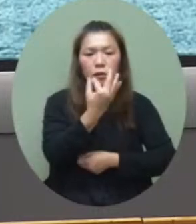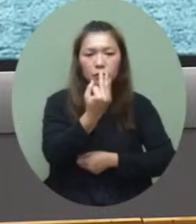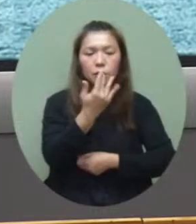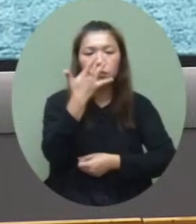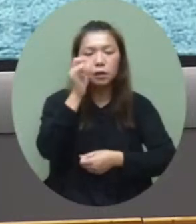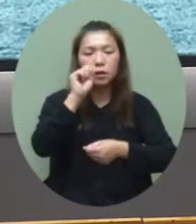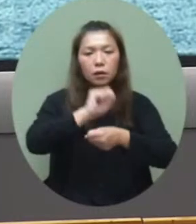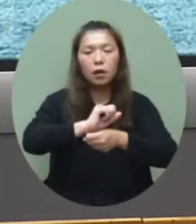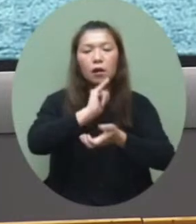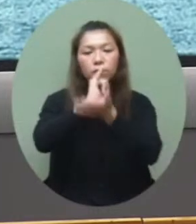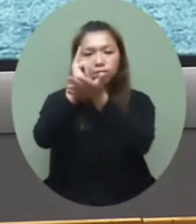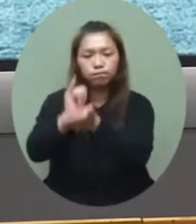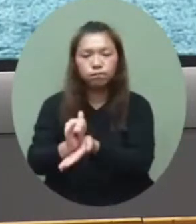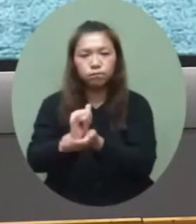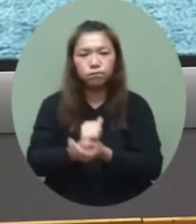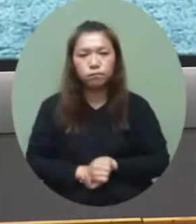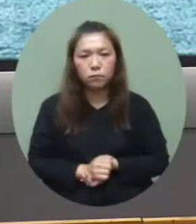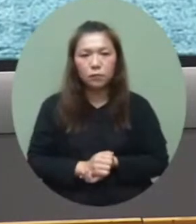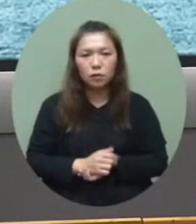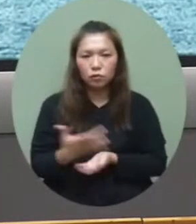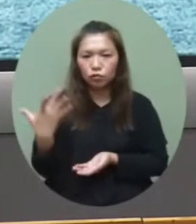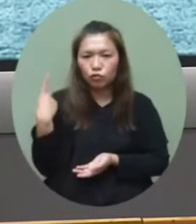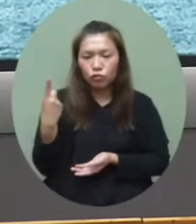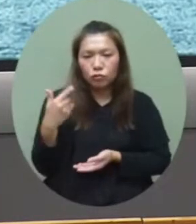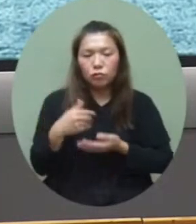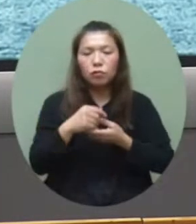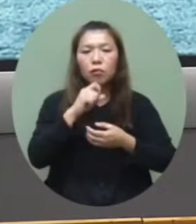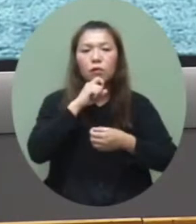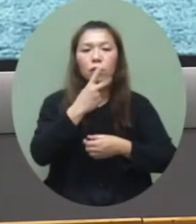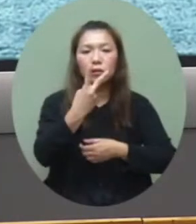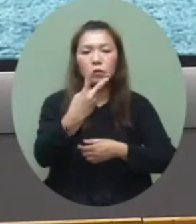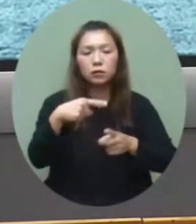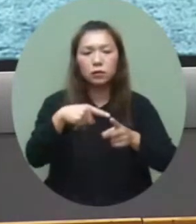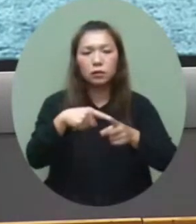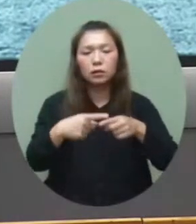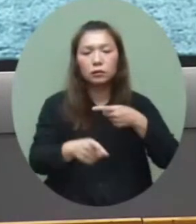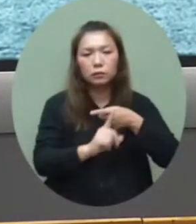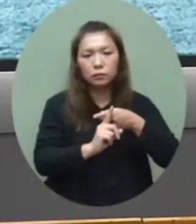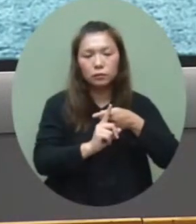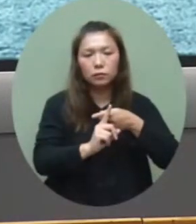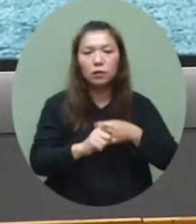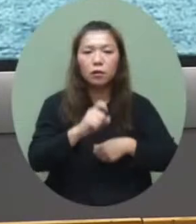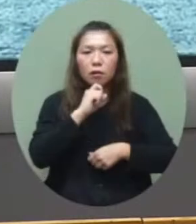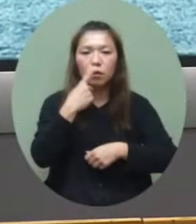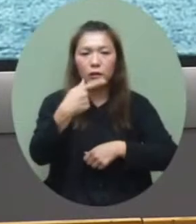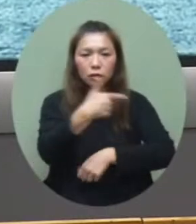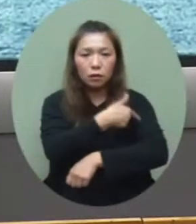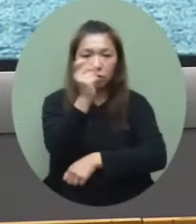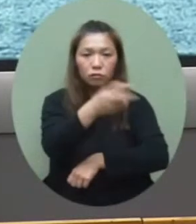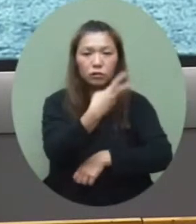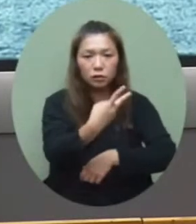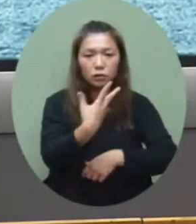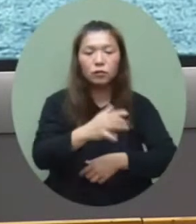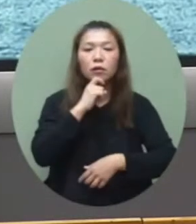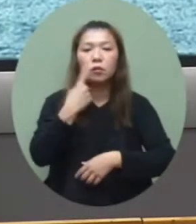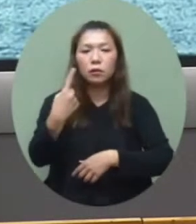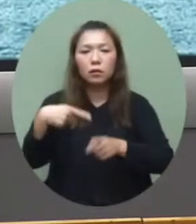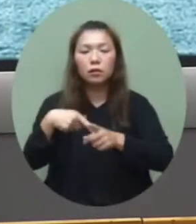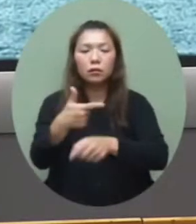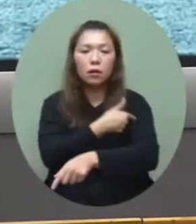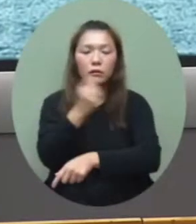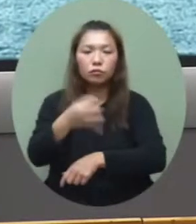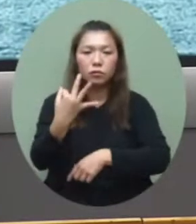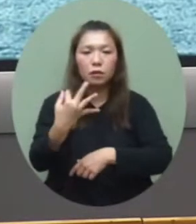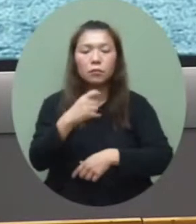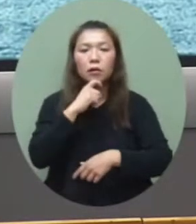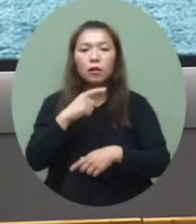Infection Control Center. Among them, 130 are new cases. We reported 2 patients in critical condition.